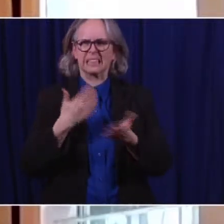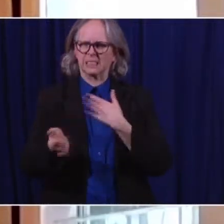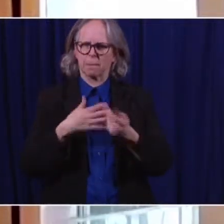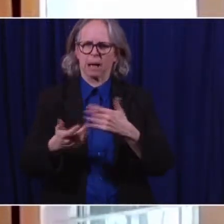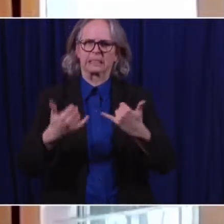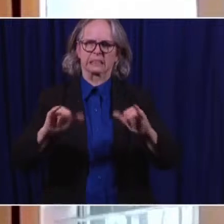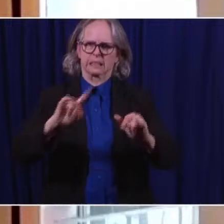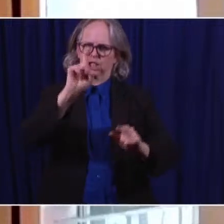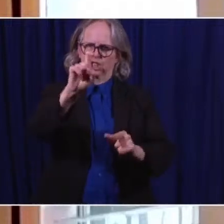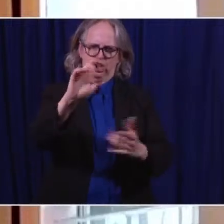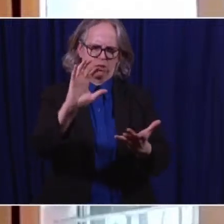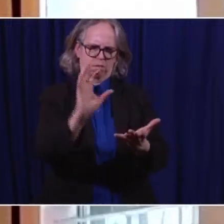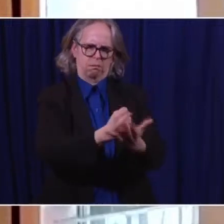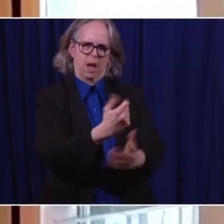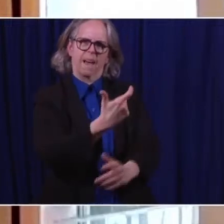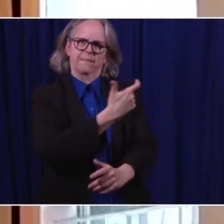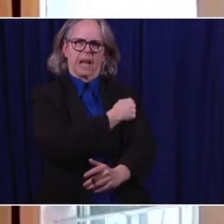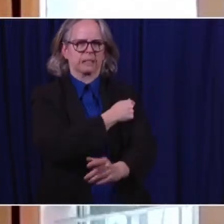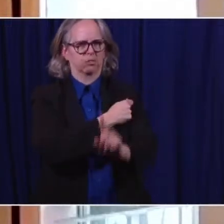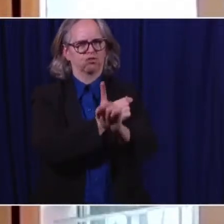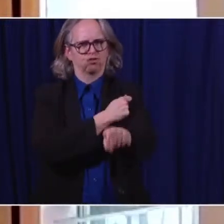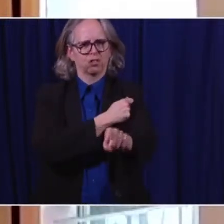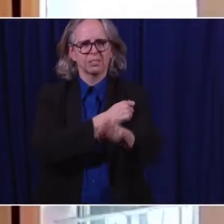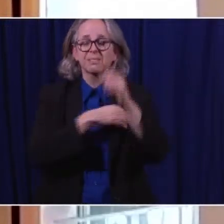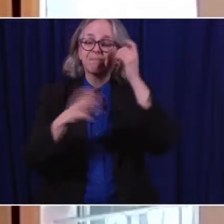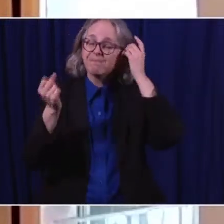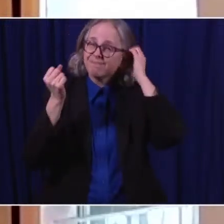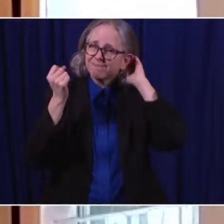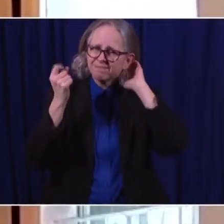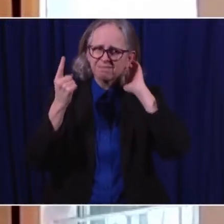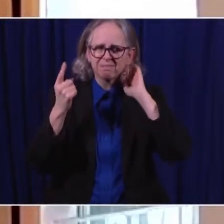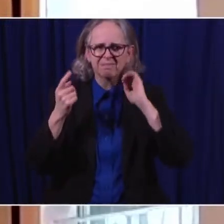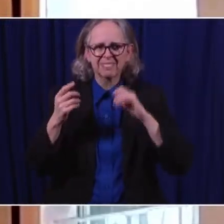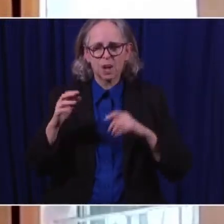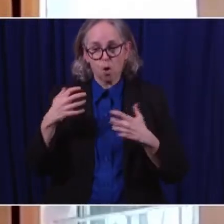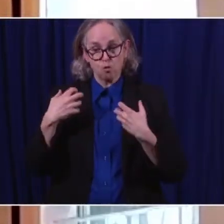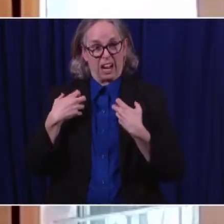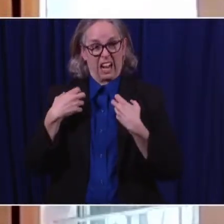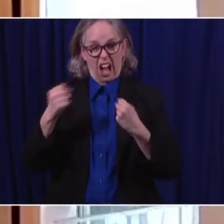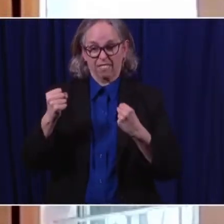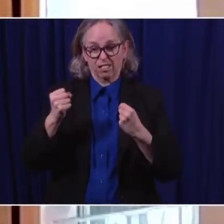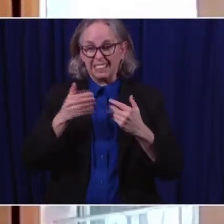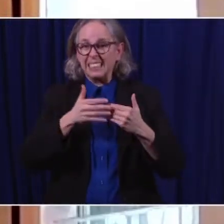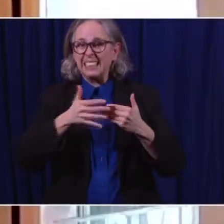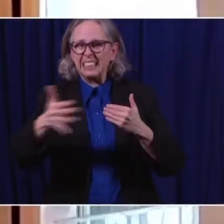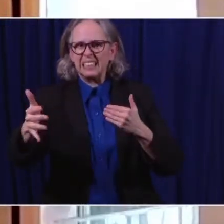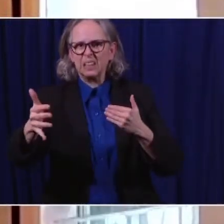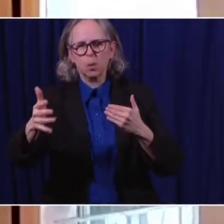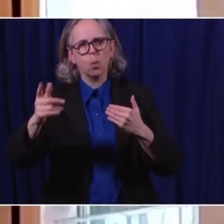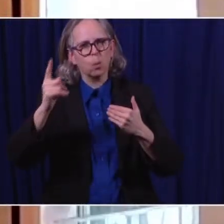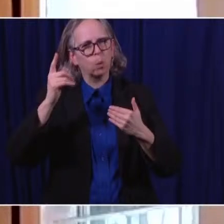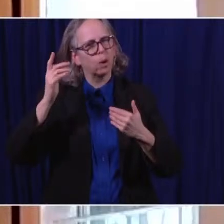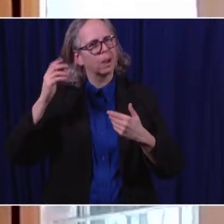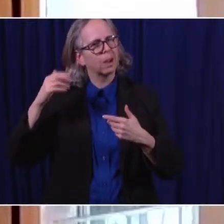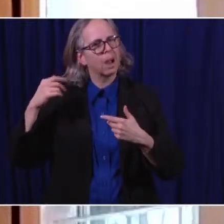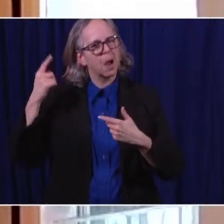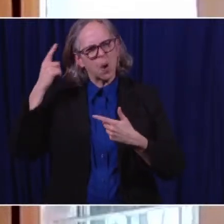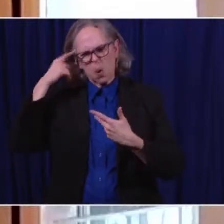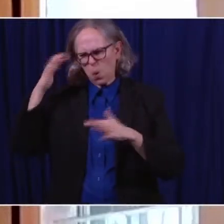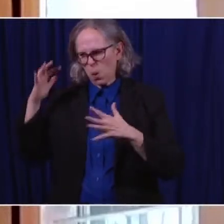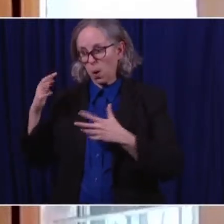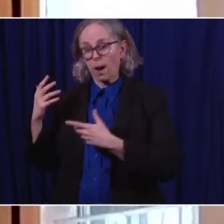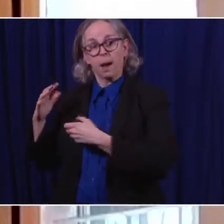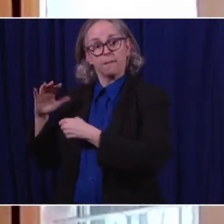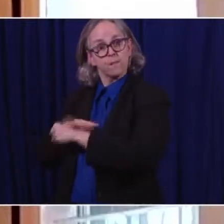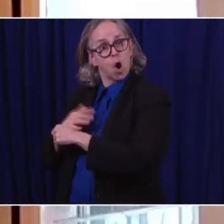they are outside of their isolation window and that they are fully recovered symptomatically from the illness. But they